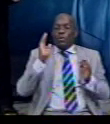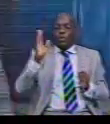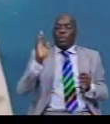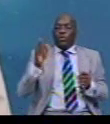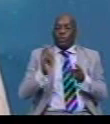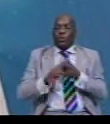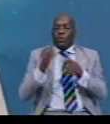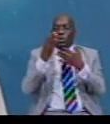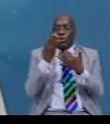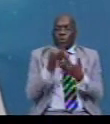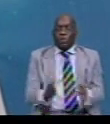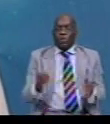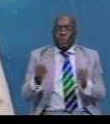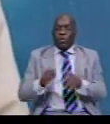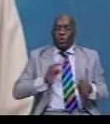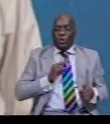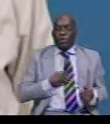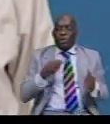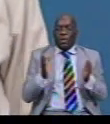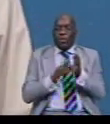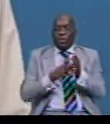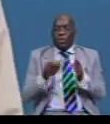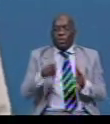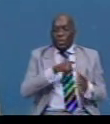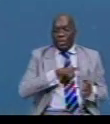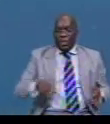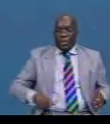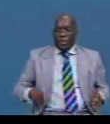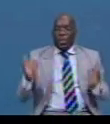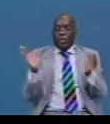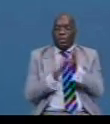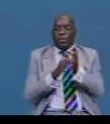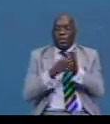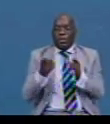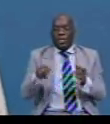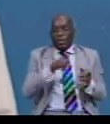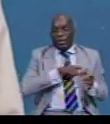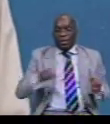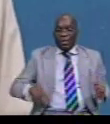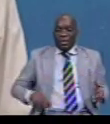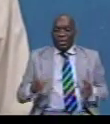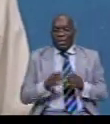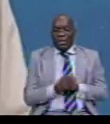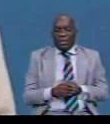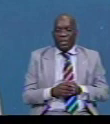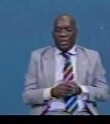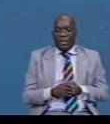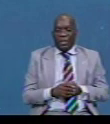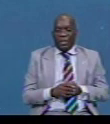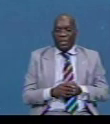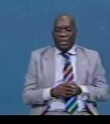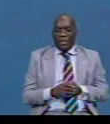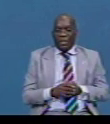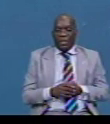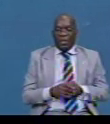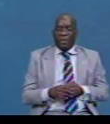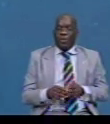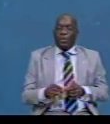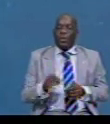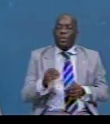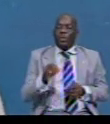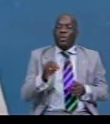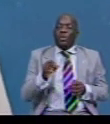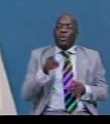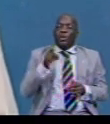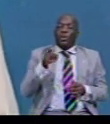the Lord. Brethren, praise the Lord. Yeah, I'm a happy person